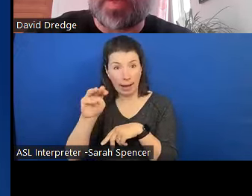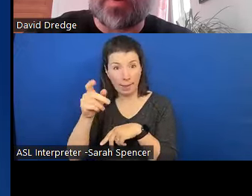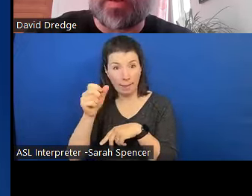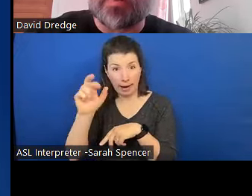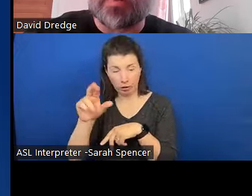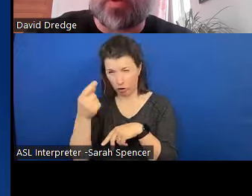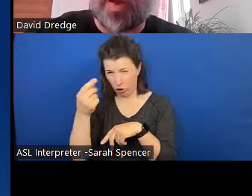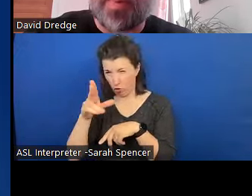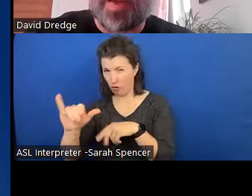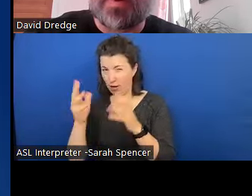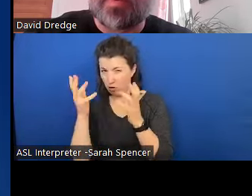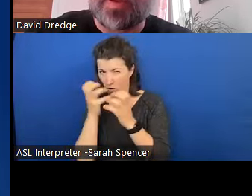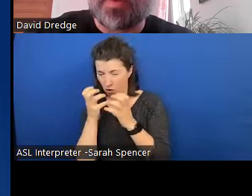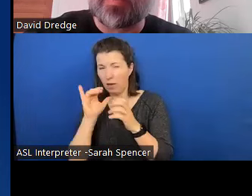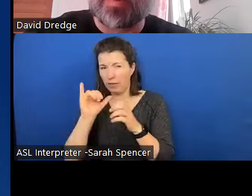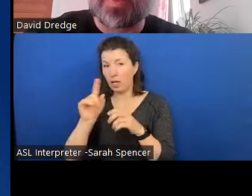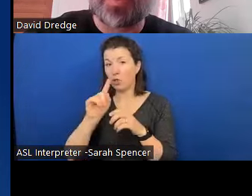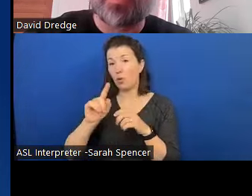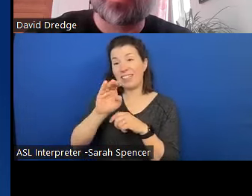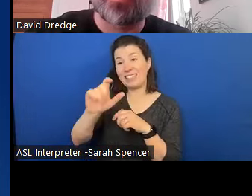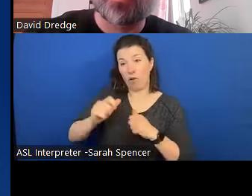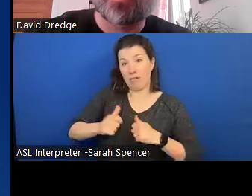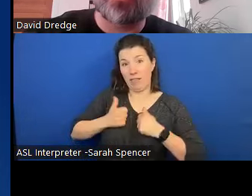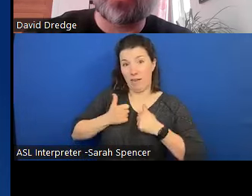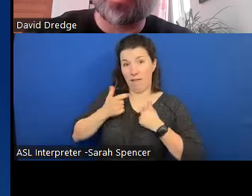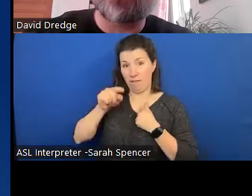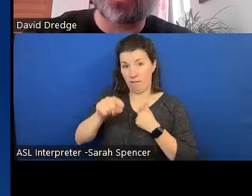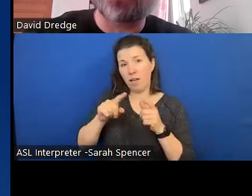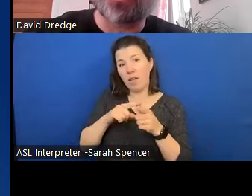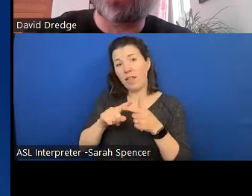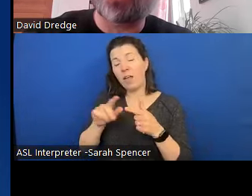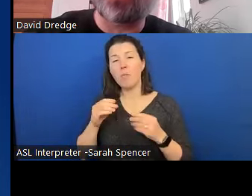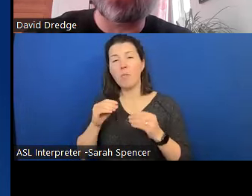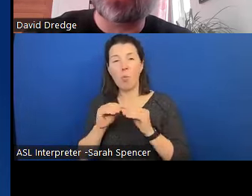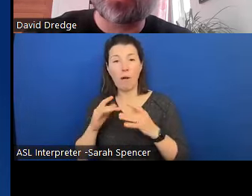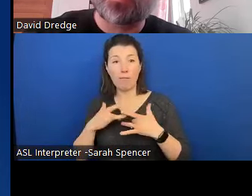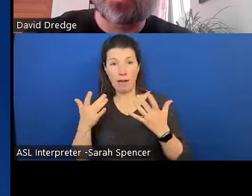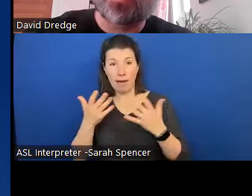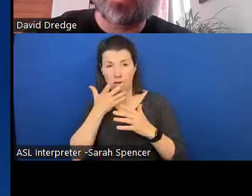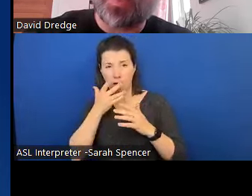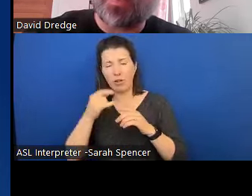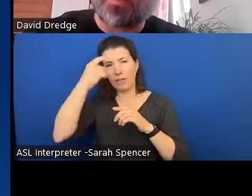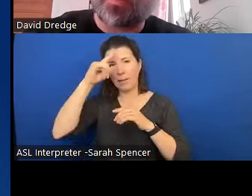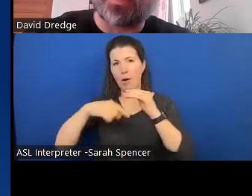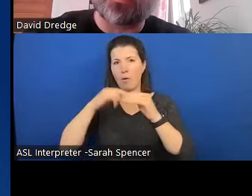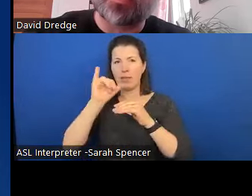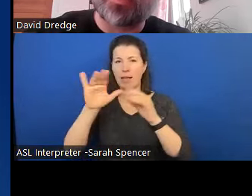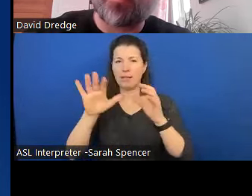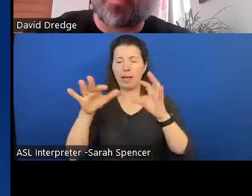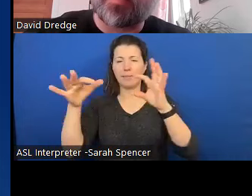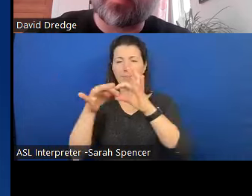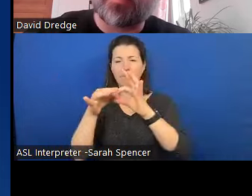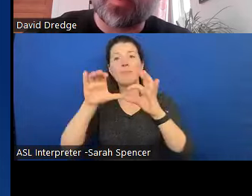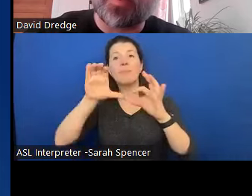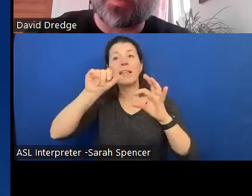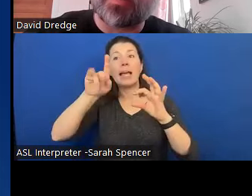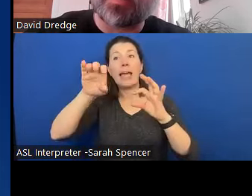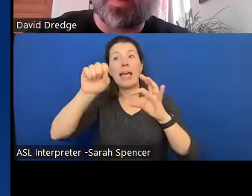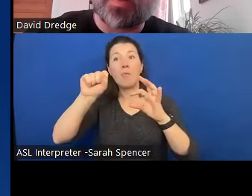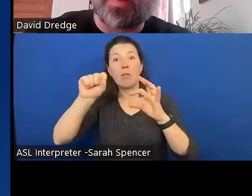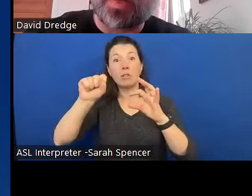This lighter color is called white matter, and this really is like, think of it as like the cables taking the electricity from